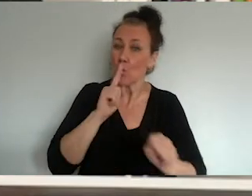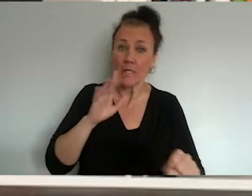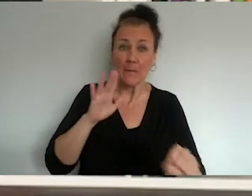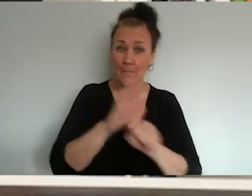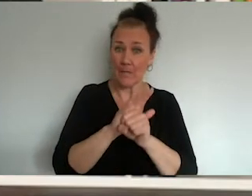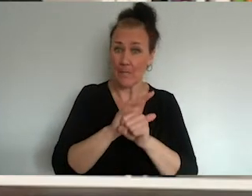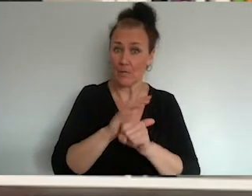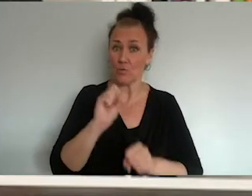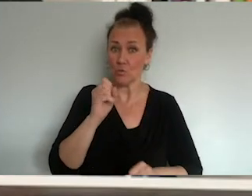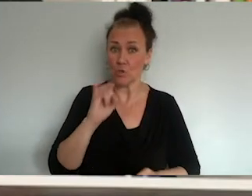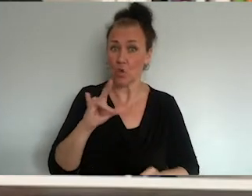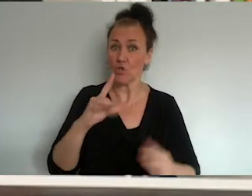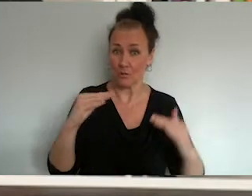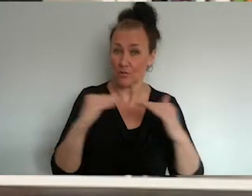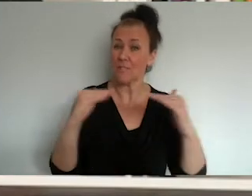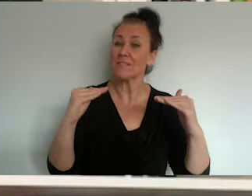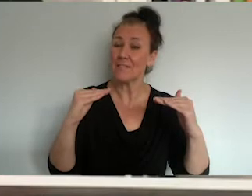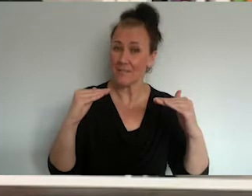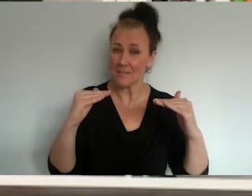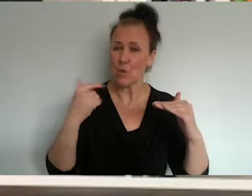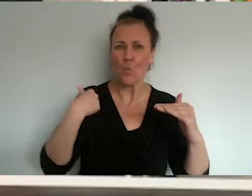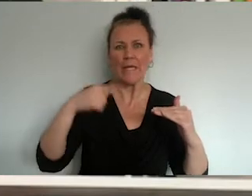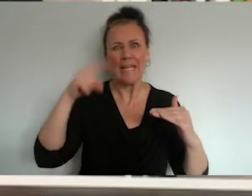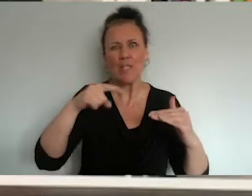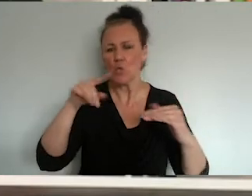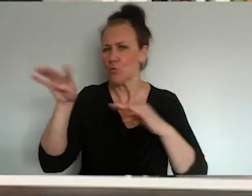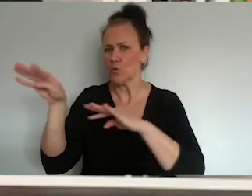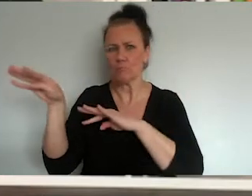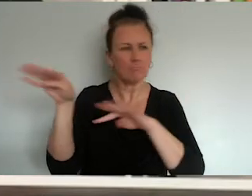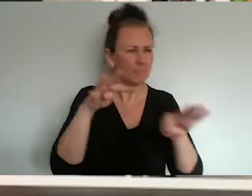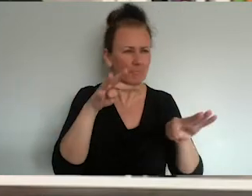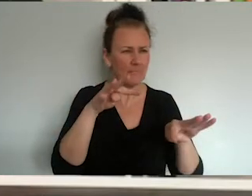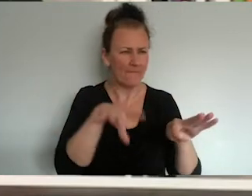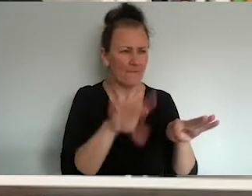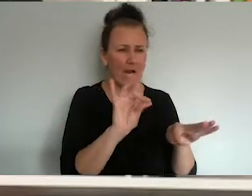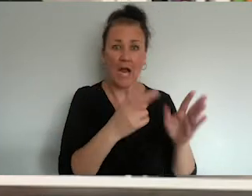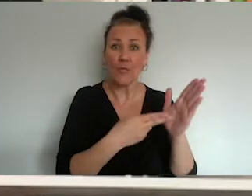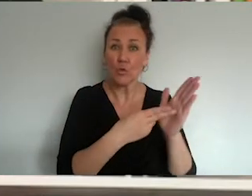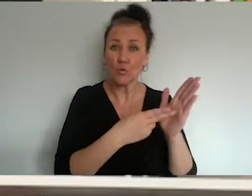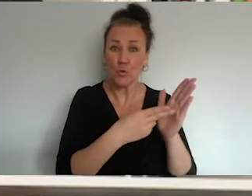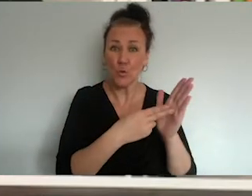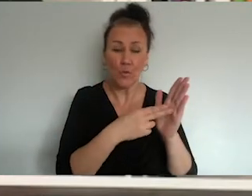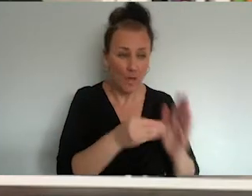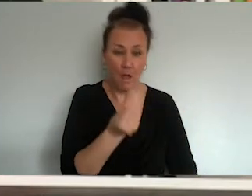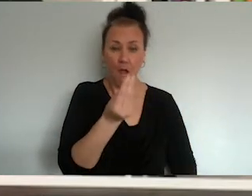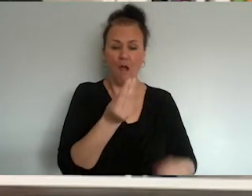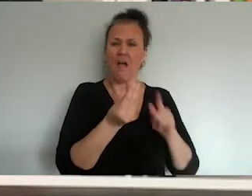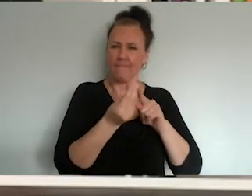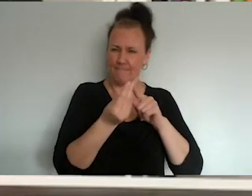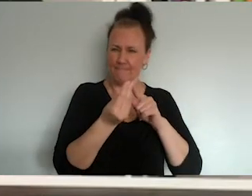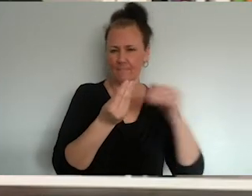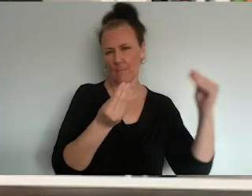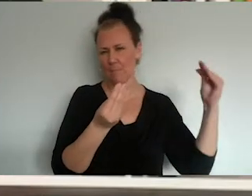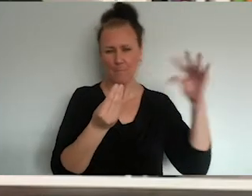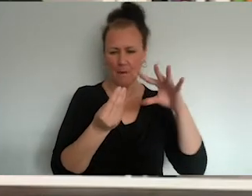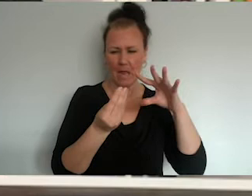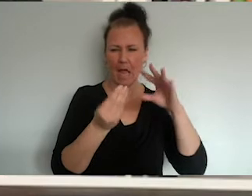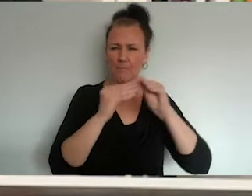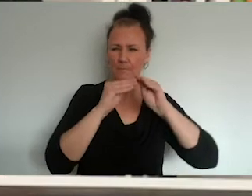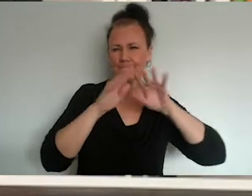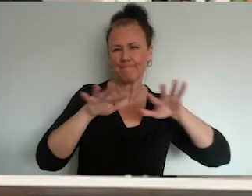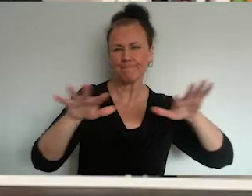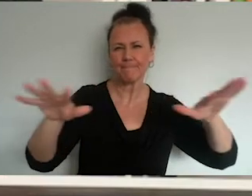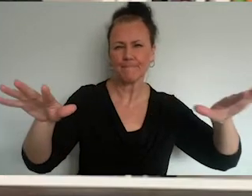expertise, and commitment to social justice. We need you to illuminate the truth that we are all better off when we